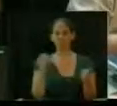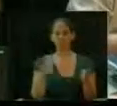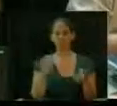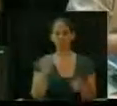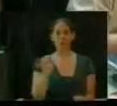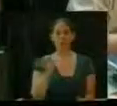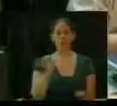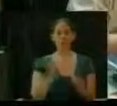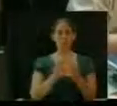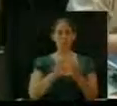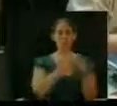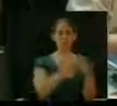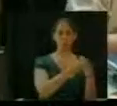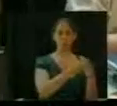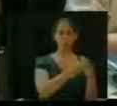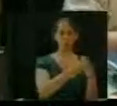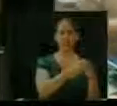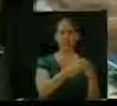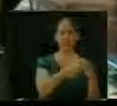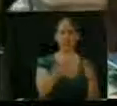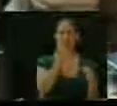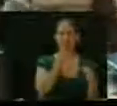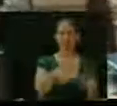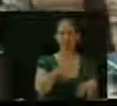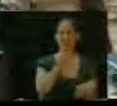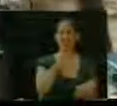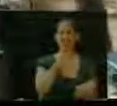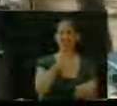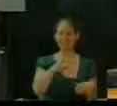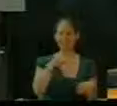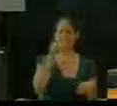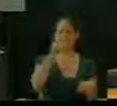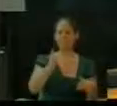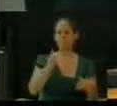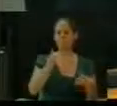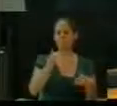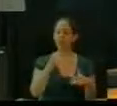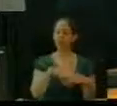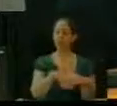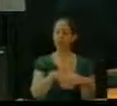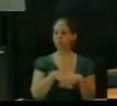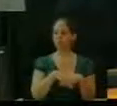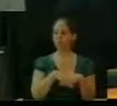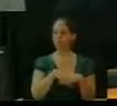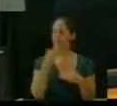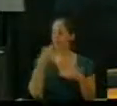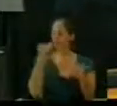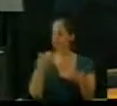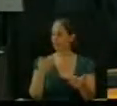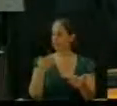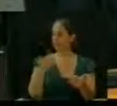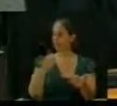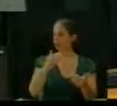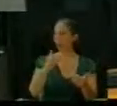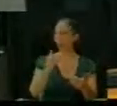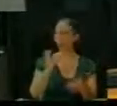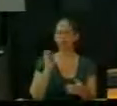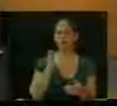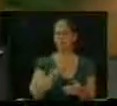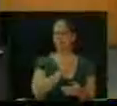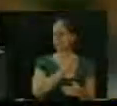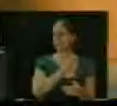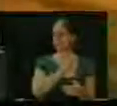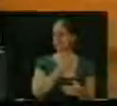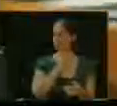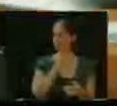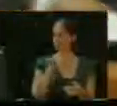we need to defeat the substitute motion and pass the original. Thank you, Commissioner Harmon. Commissioner Pinkston.